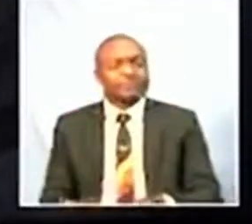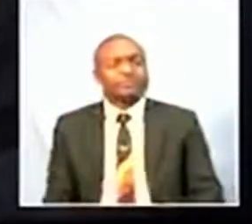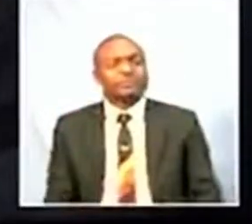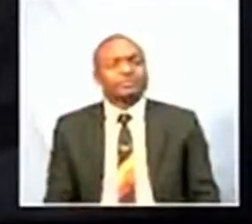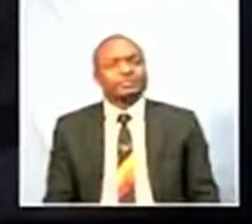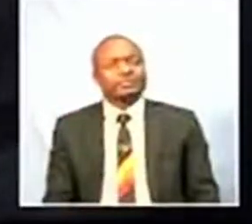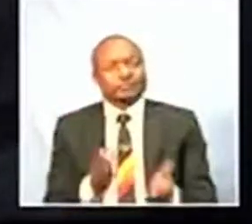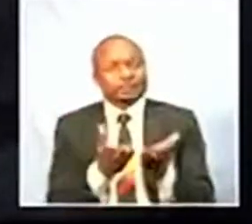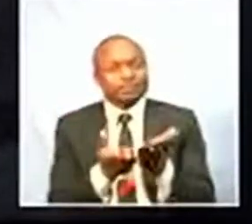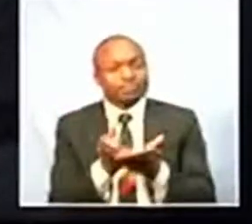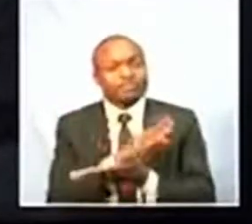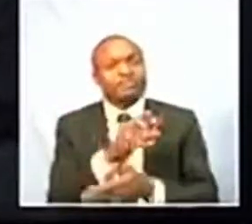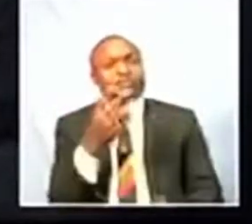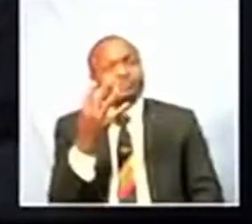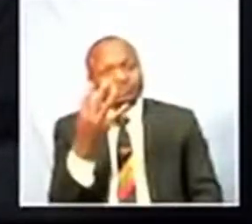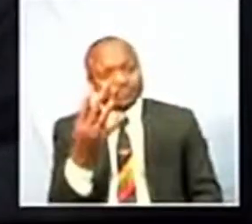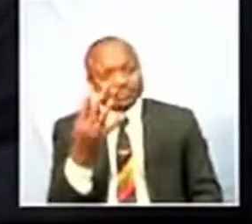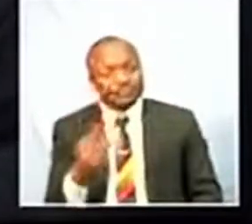Page 4,